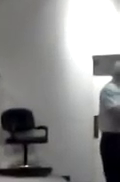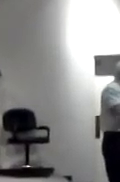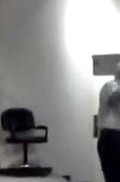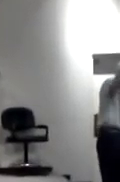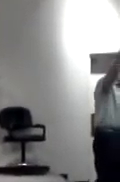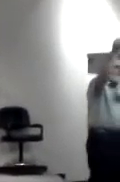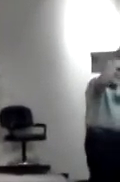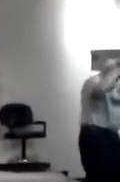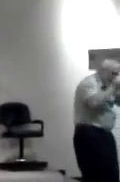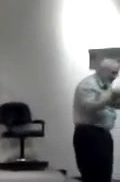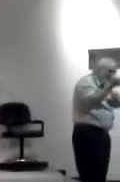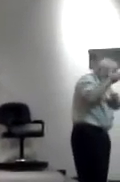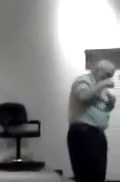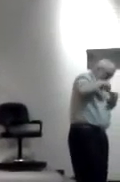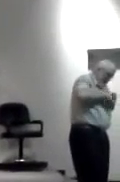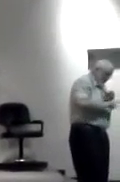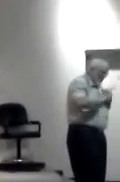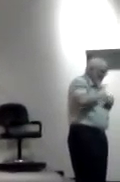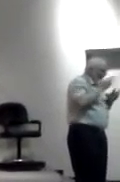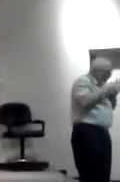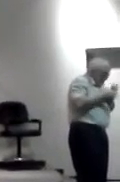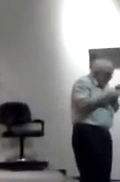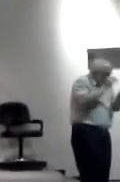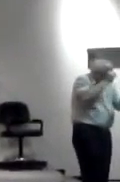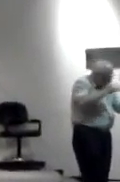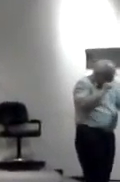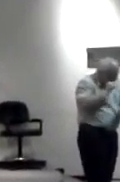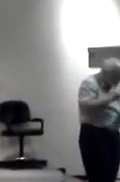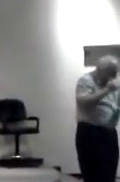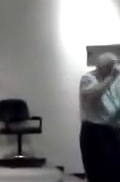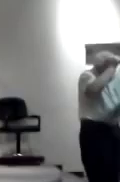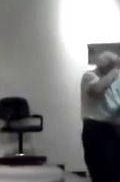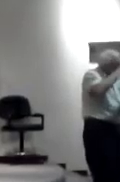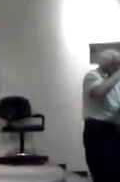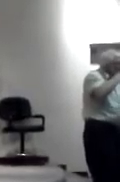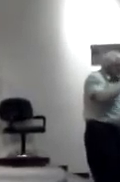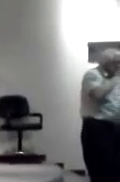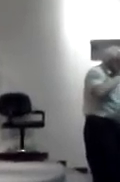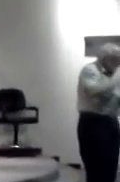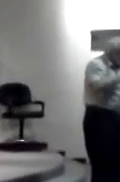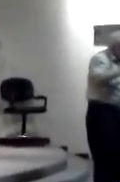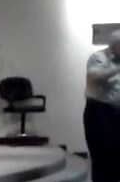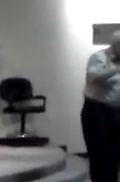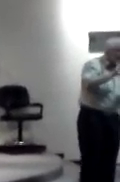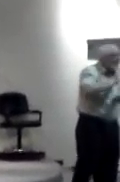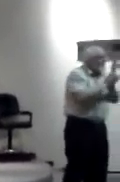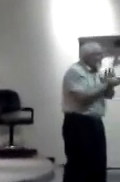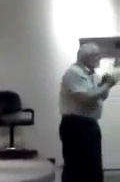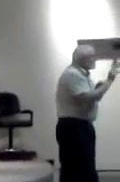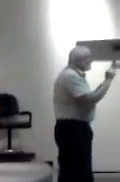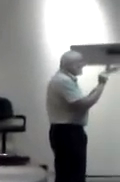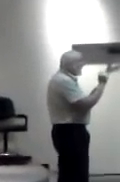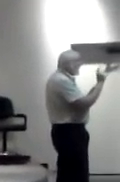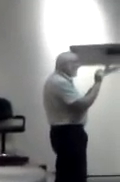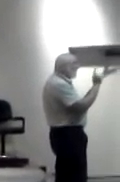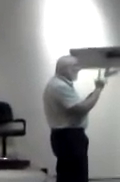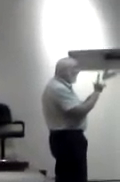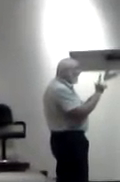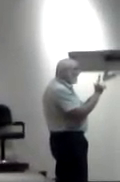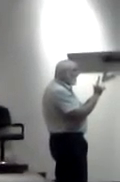into the relationship that we have with our sons and our daughters, our husbands, our wives, and it becomes natural.